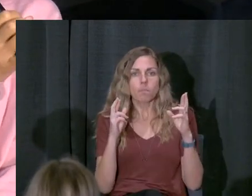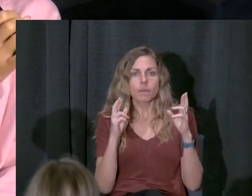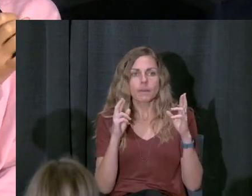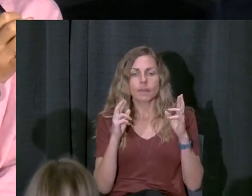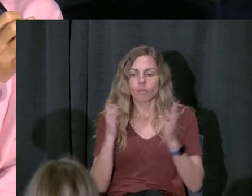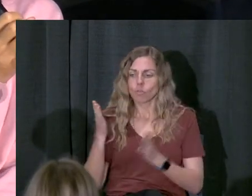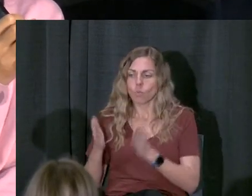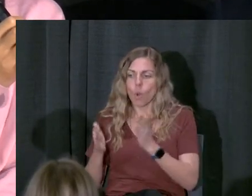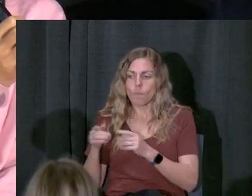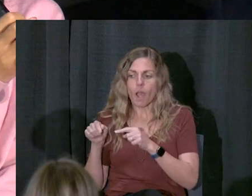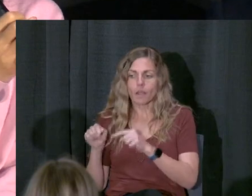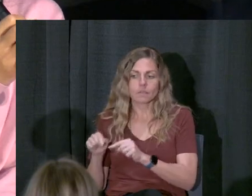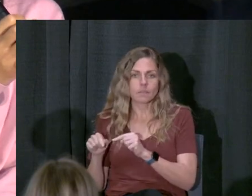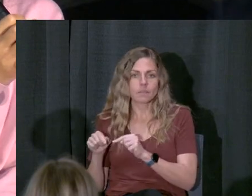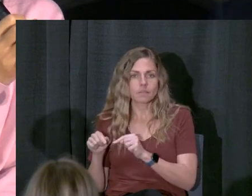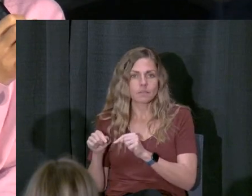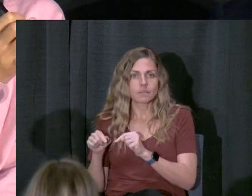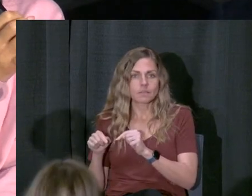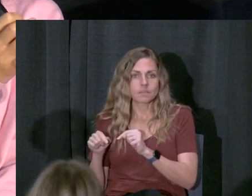open up